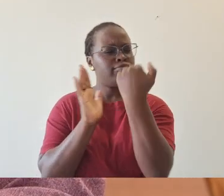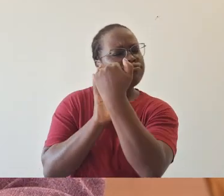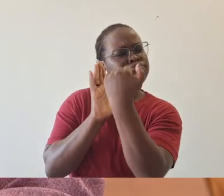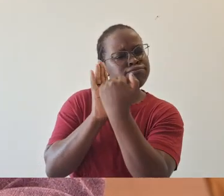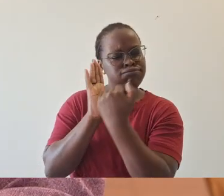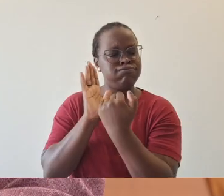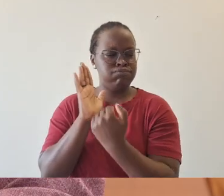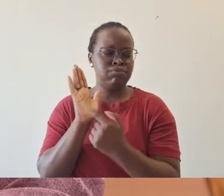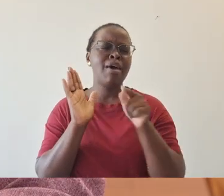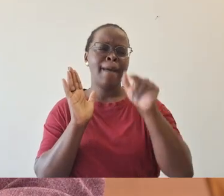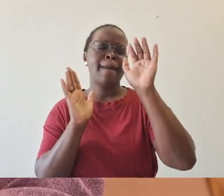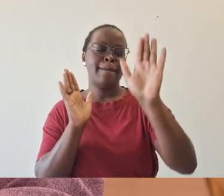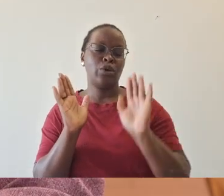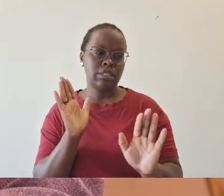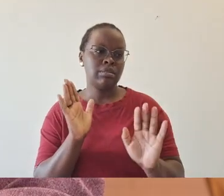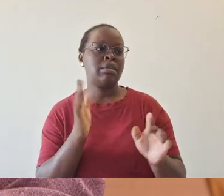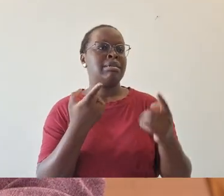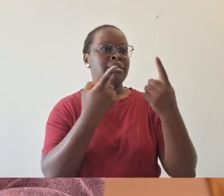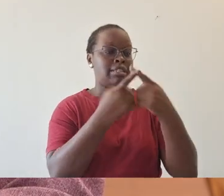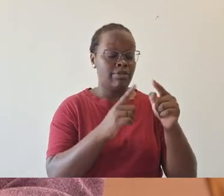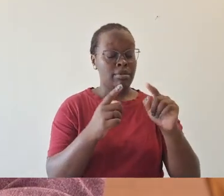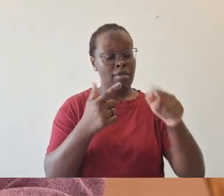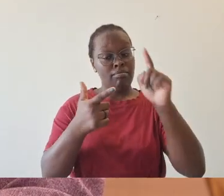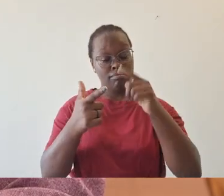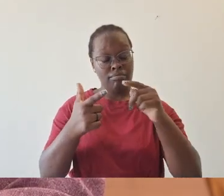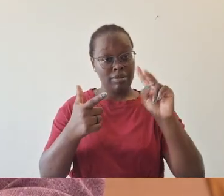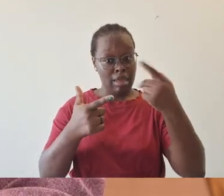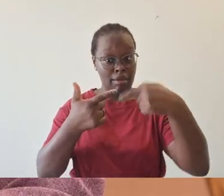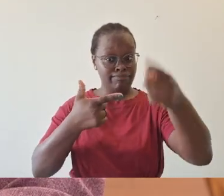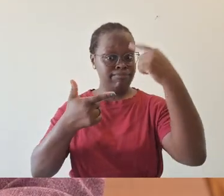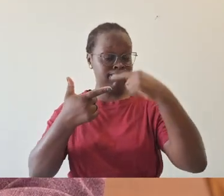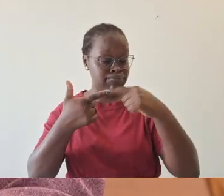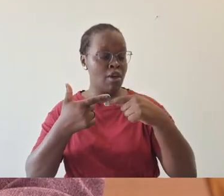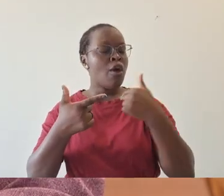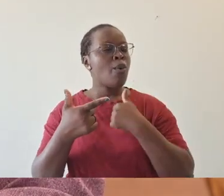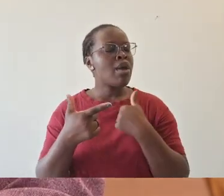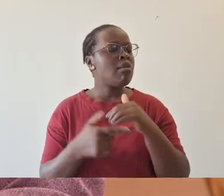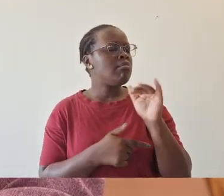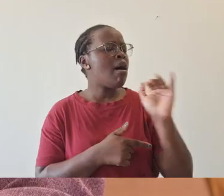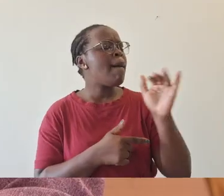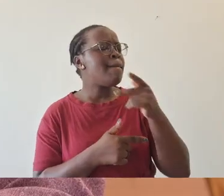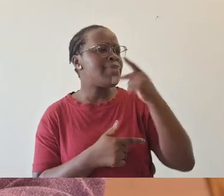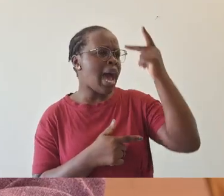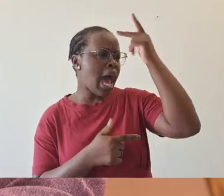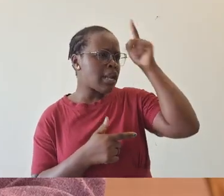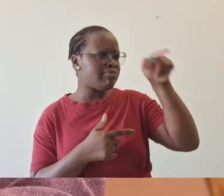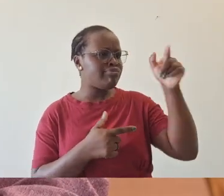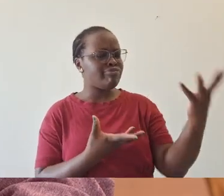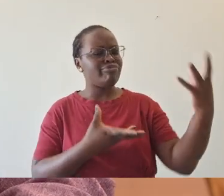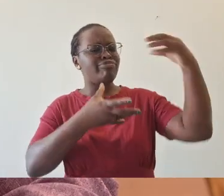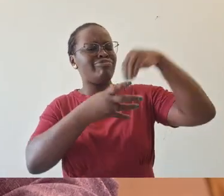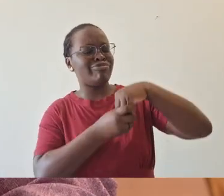quickly realized maybe we needed to do that differently. And the second phase, we got the parents to create their routines. And it was really nice to see how